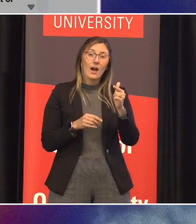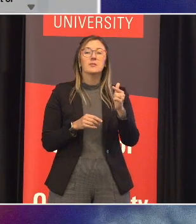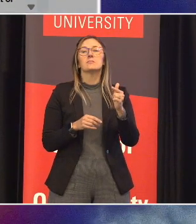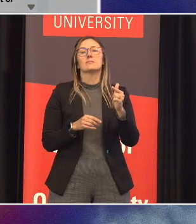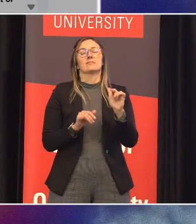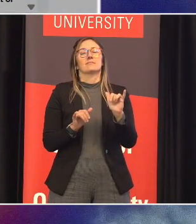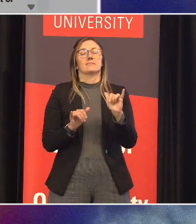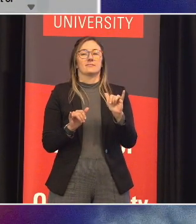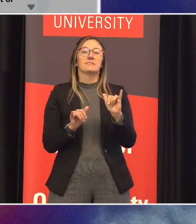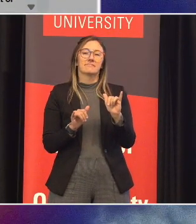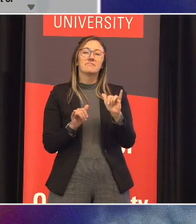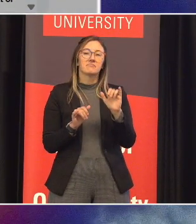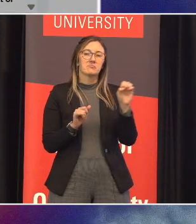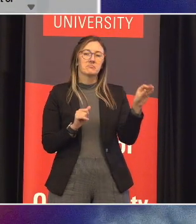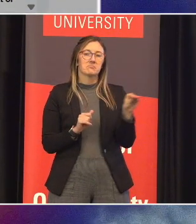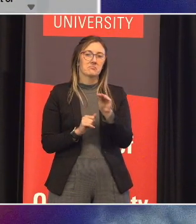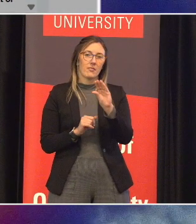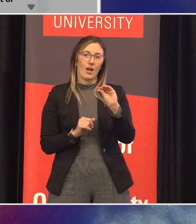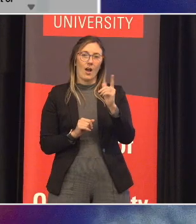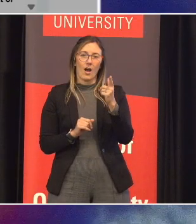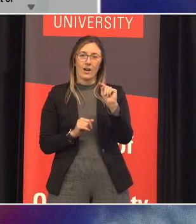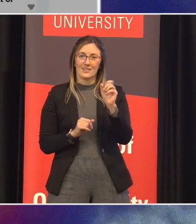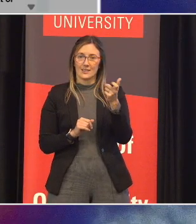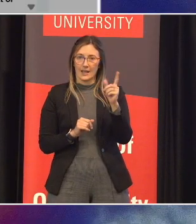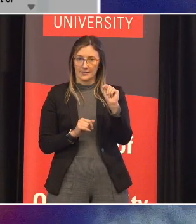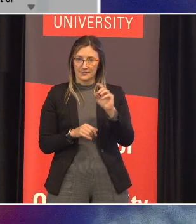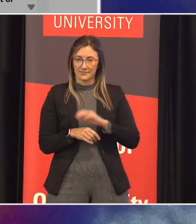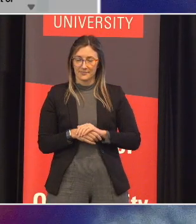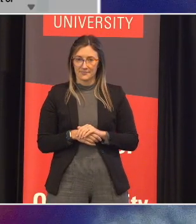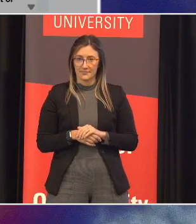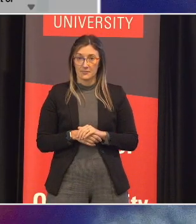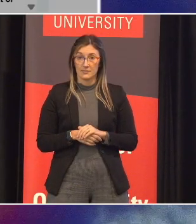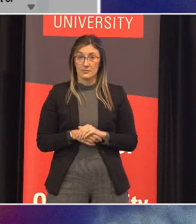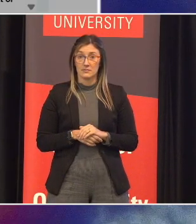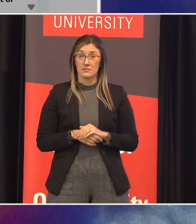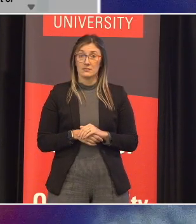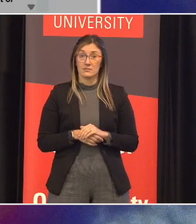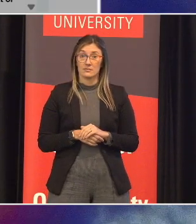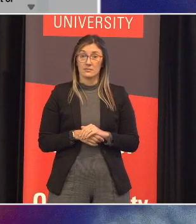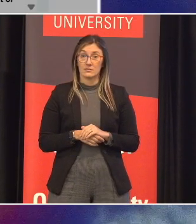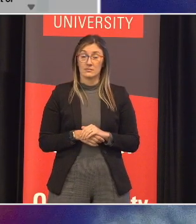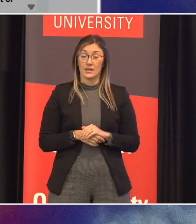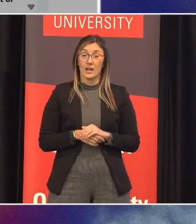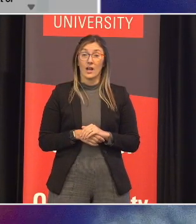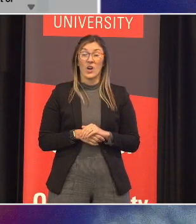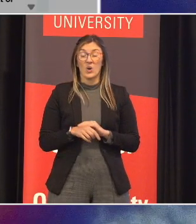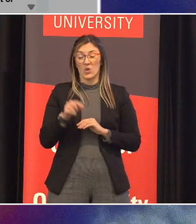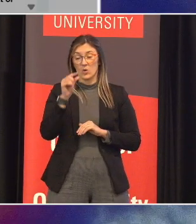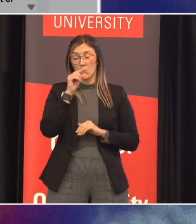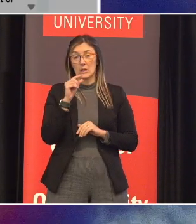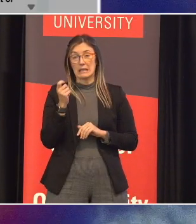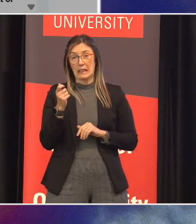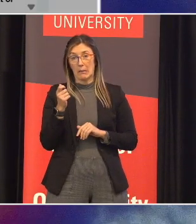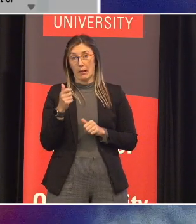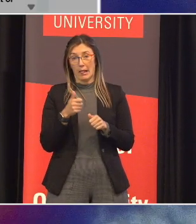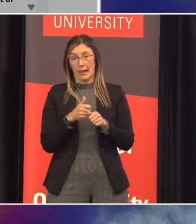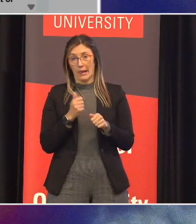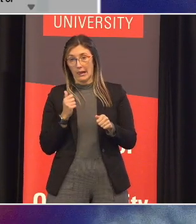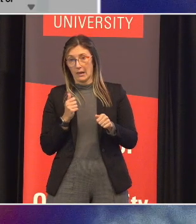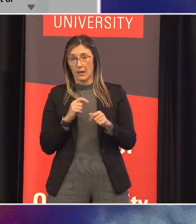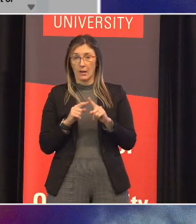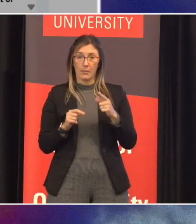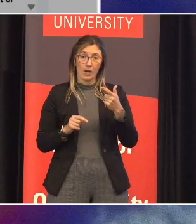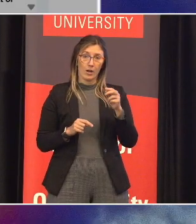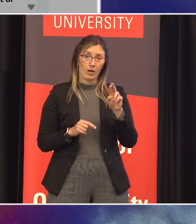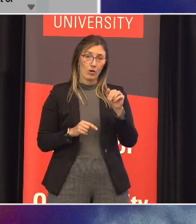alt text in here. The one good thing that Grackle does for us, and Google's a little late to the party on, is